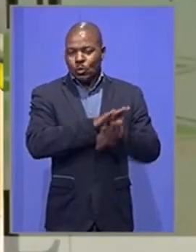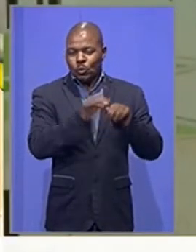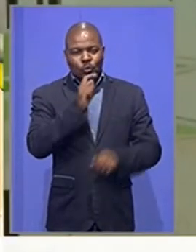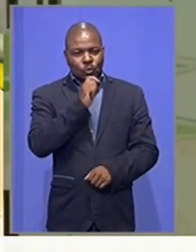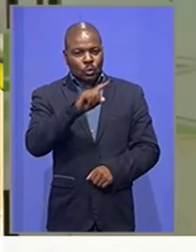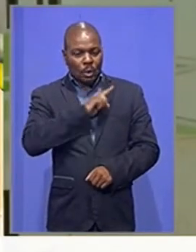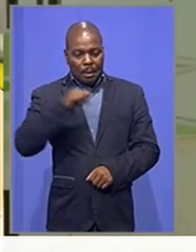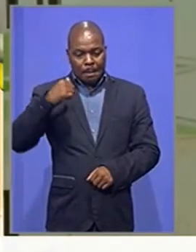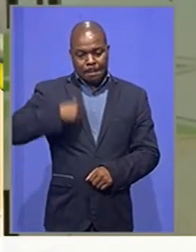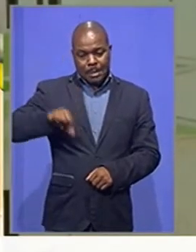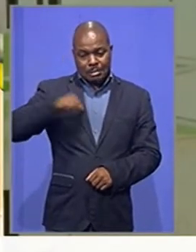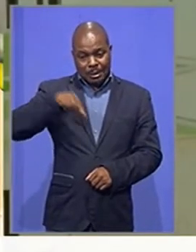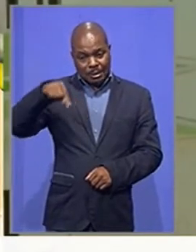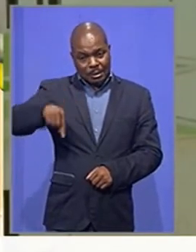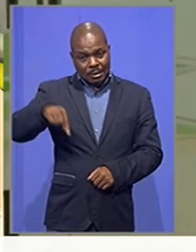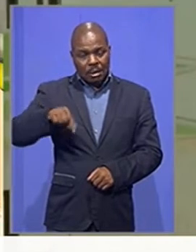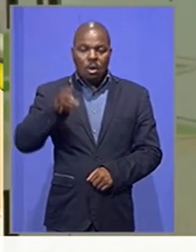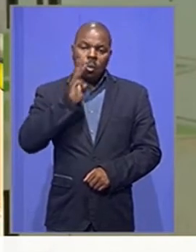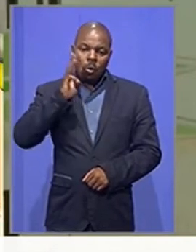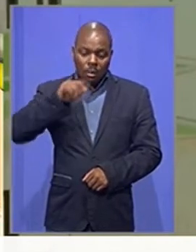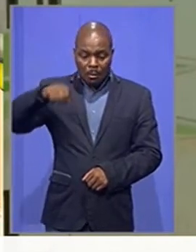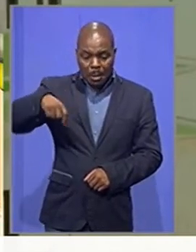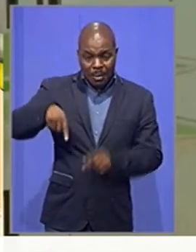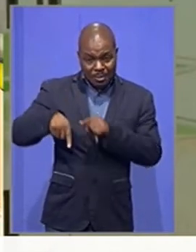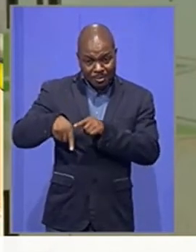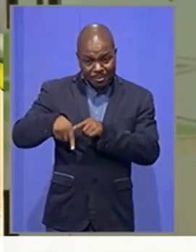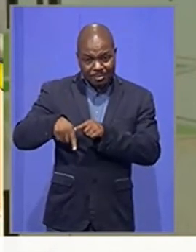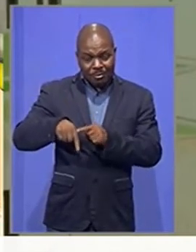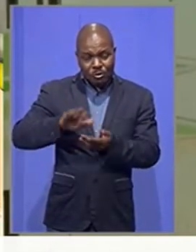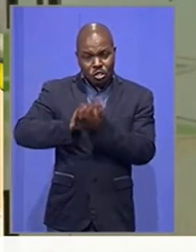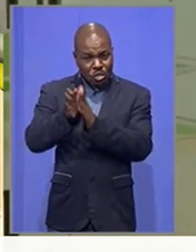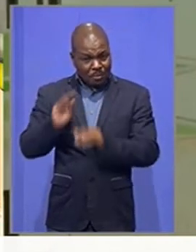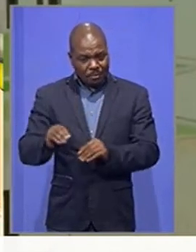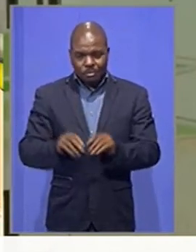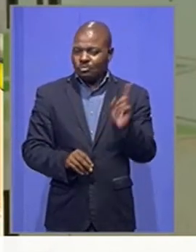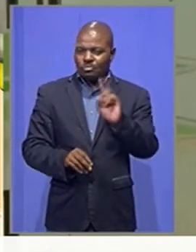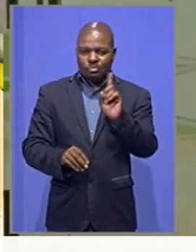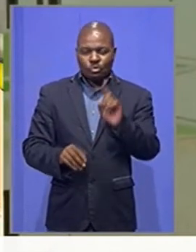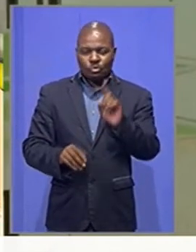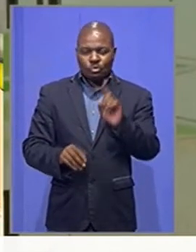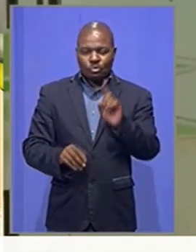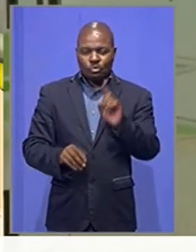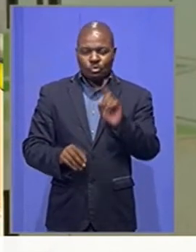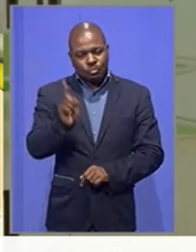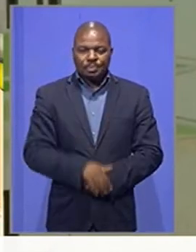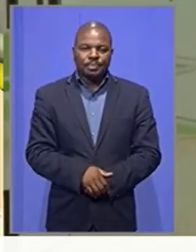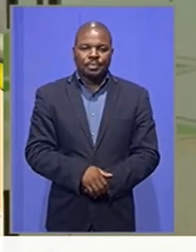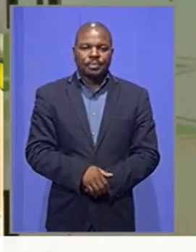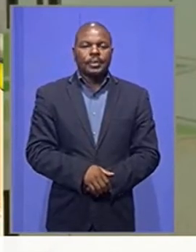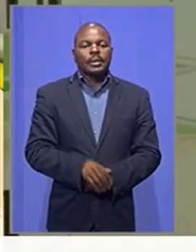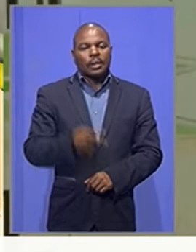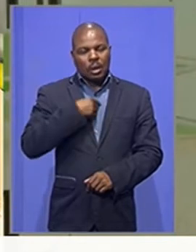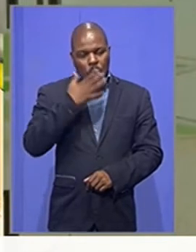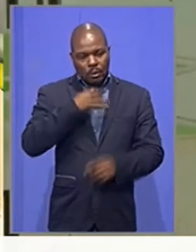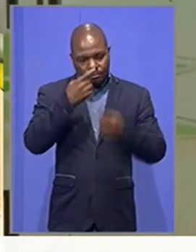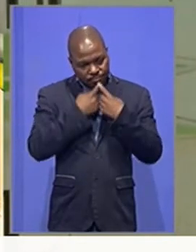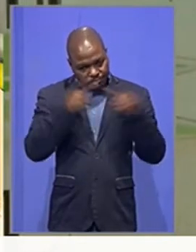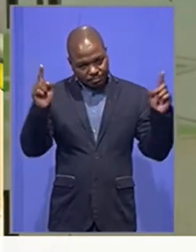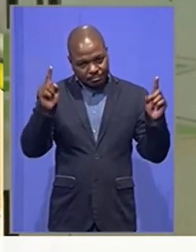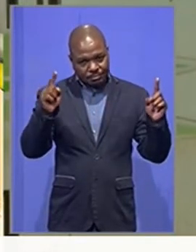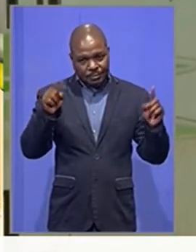water or the water that's running in the taps in Tshwane is contaminated. That is simply not true. So we'd like to just dispel that